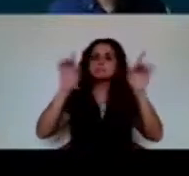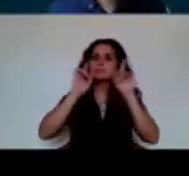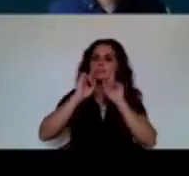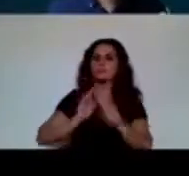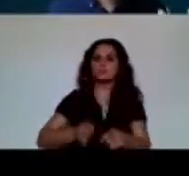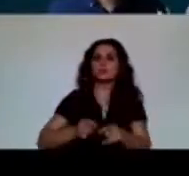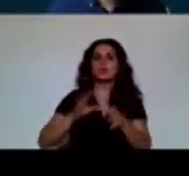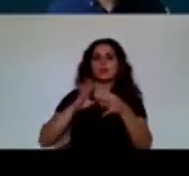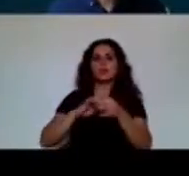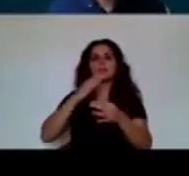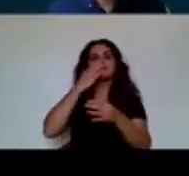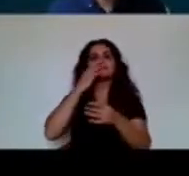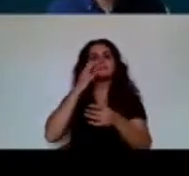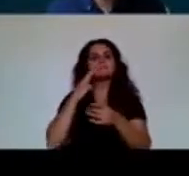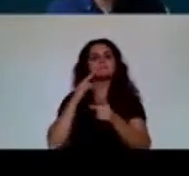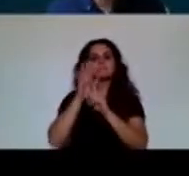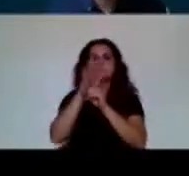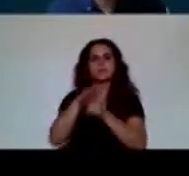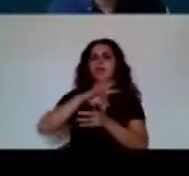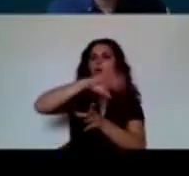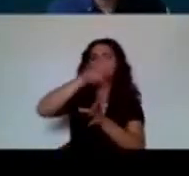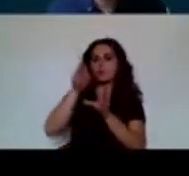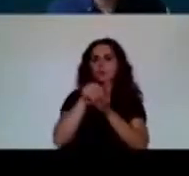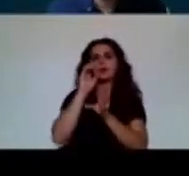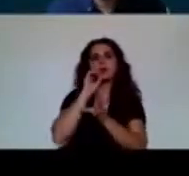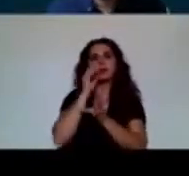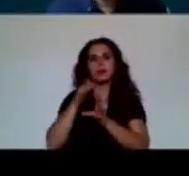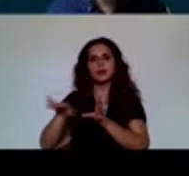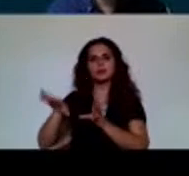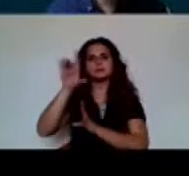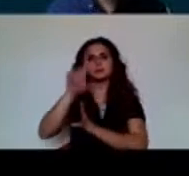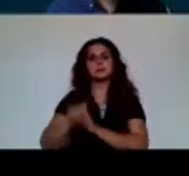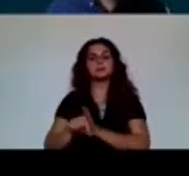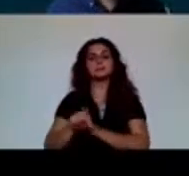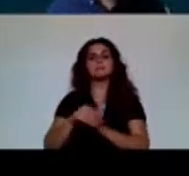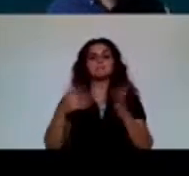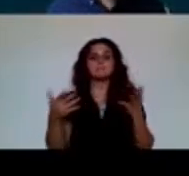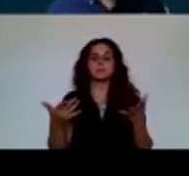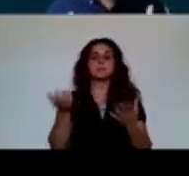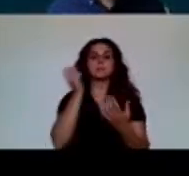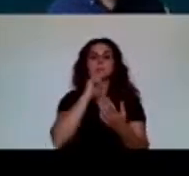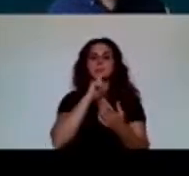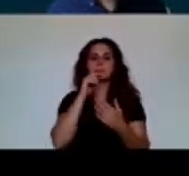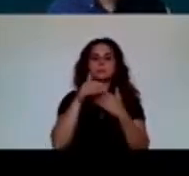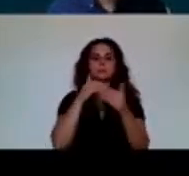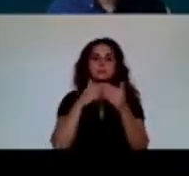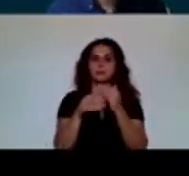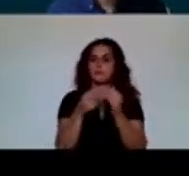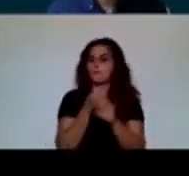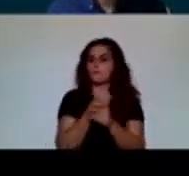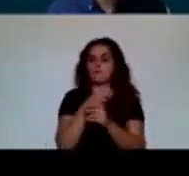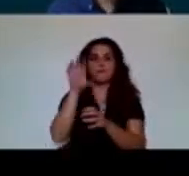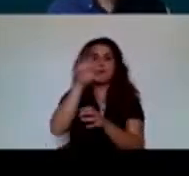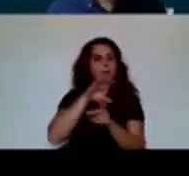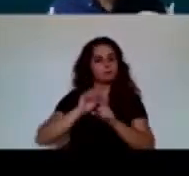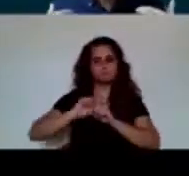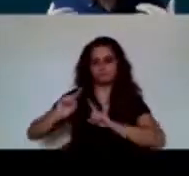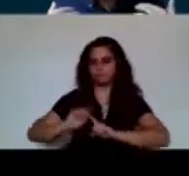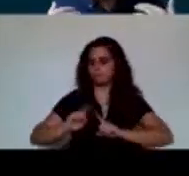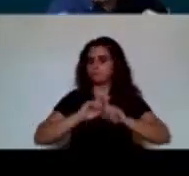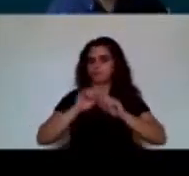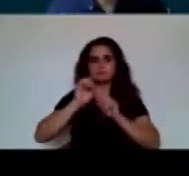so as to include children in this equation. So we can do this in many, many ways,